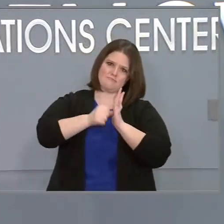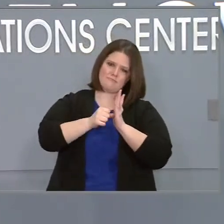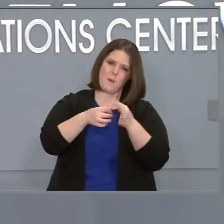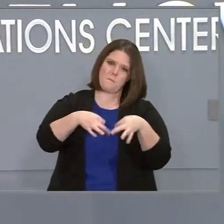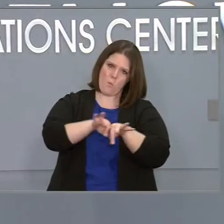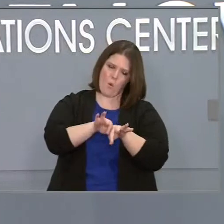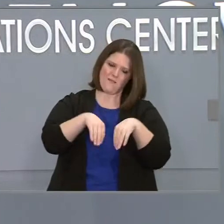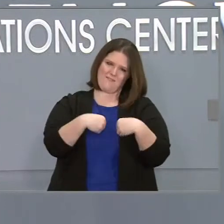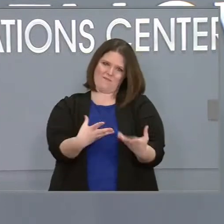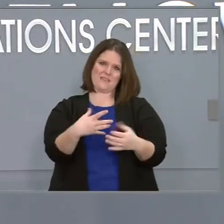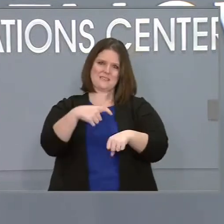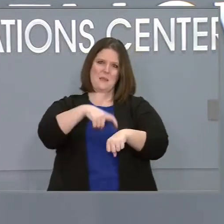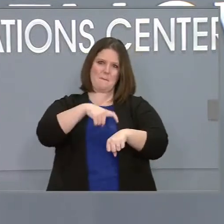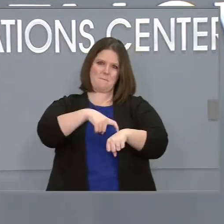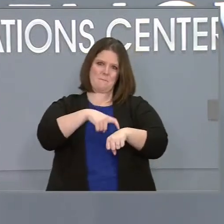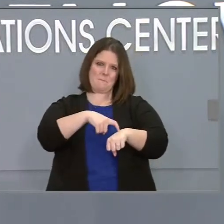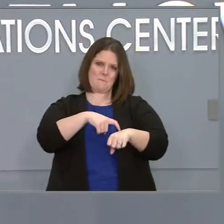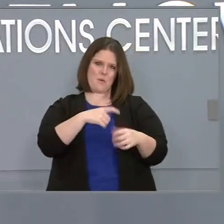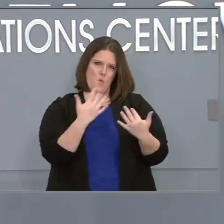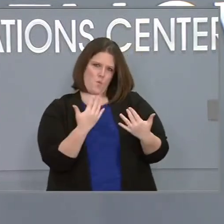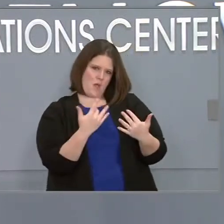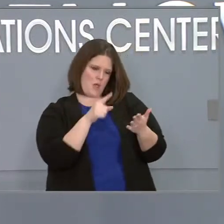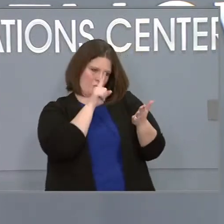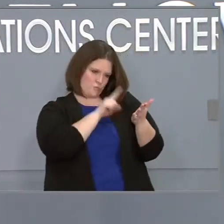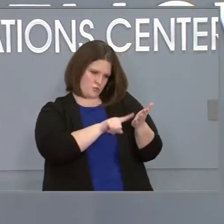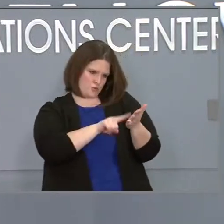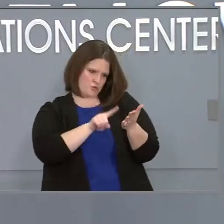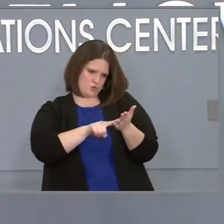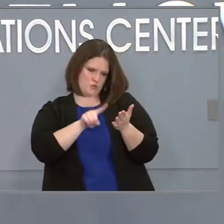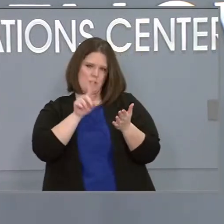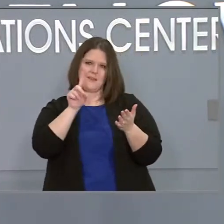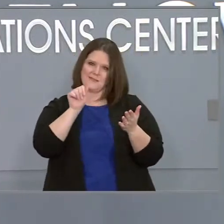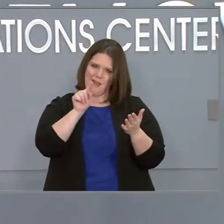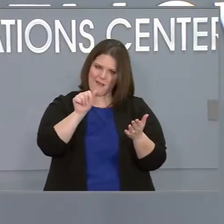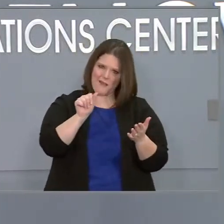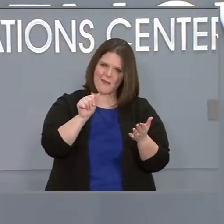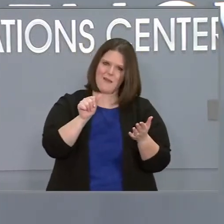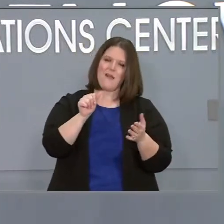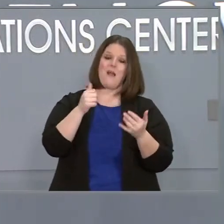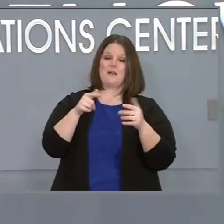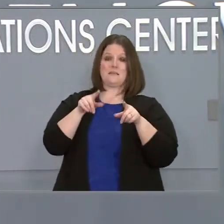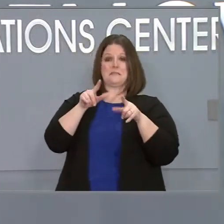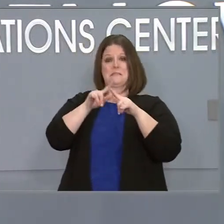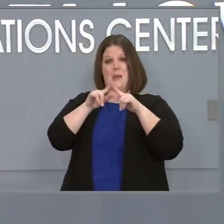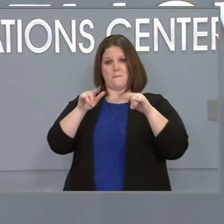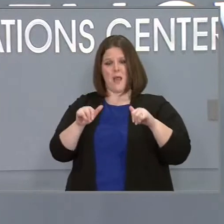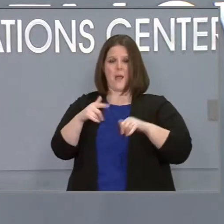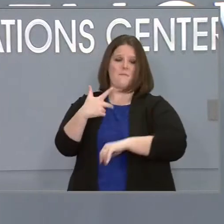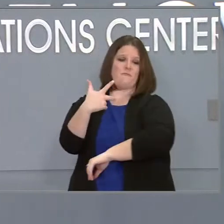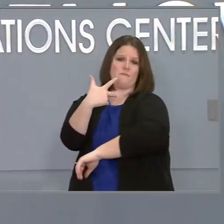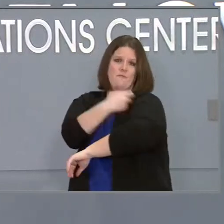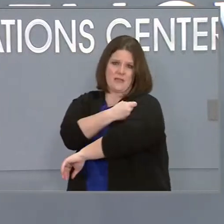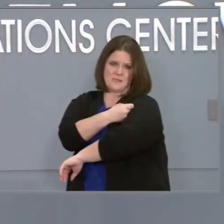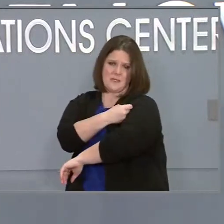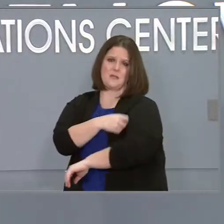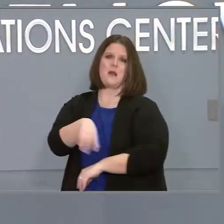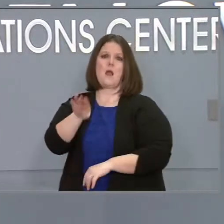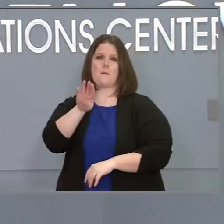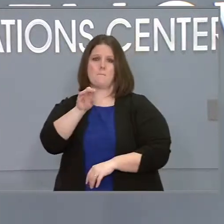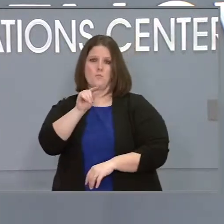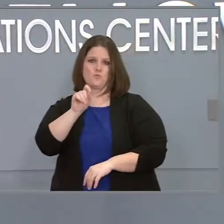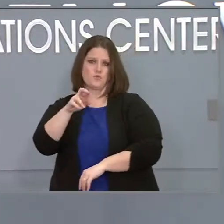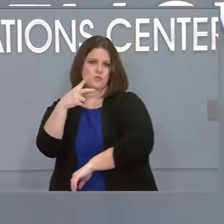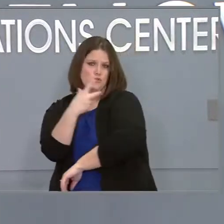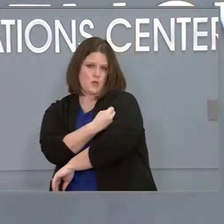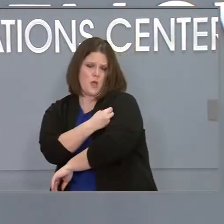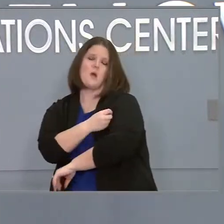part that everyone needs to know is that vaccines and boosters protect you. They protect you and give you some of that protection,